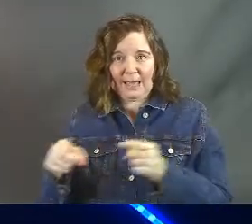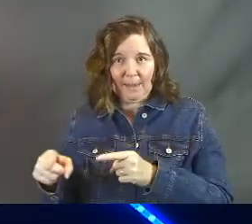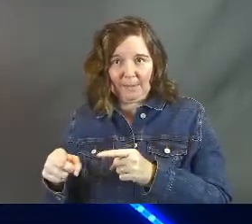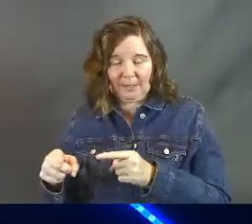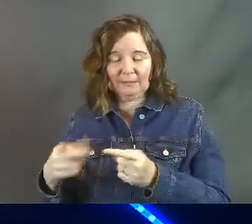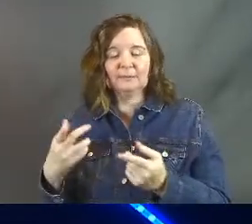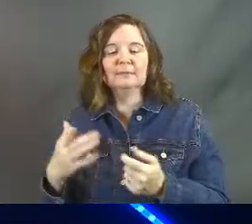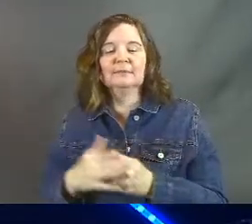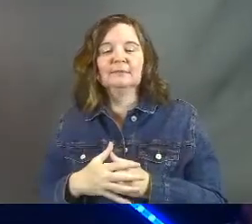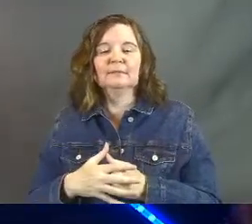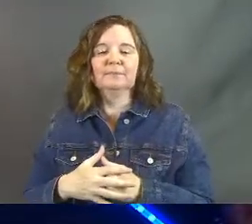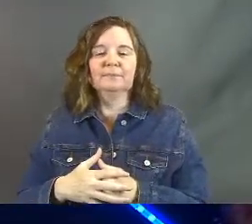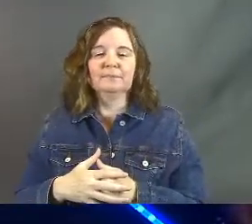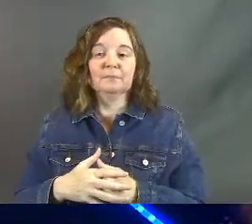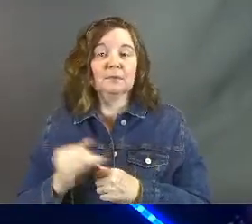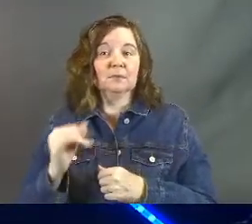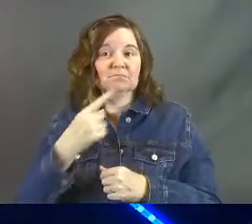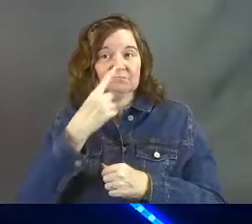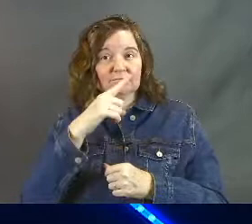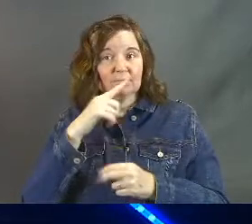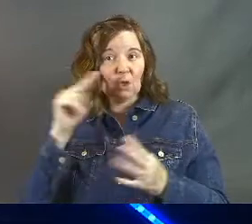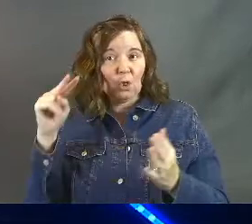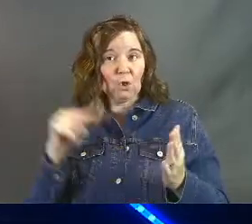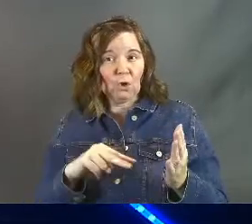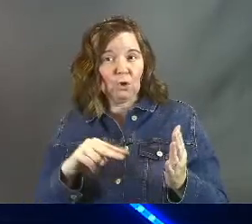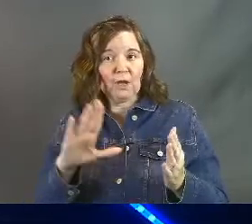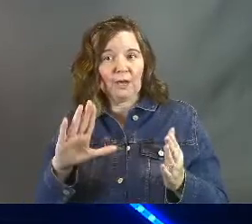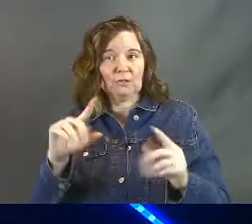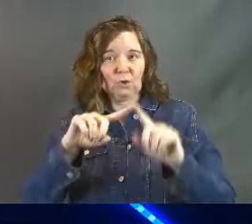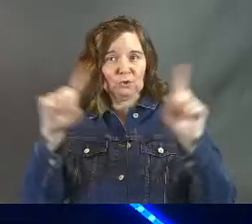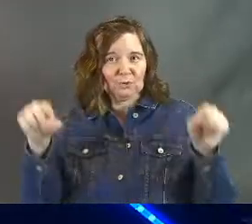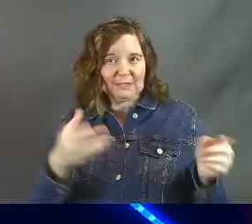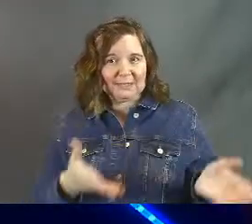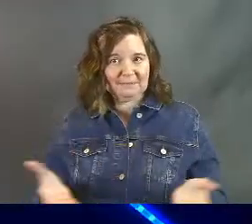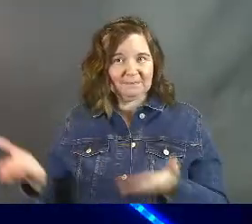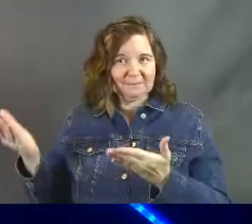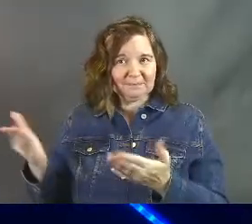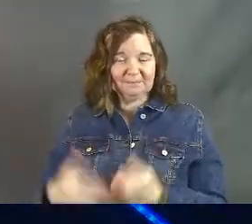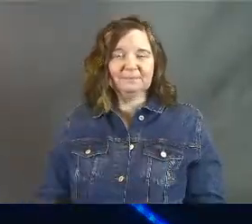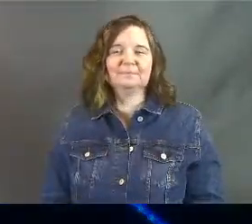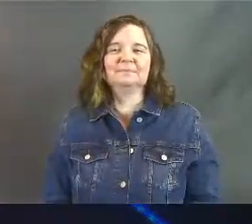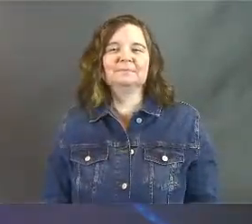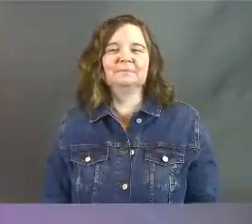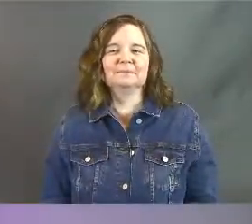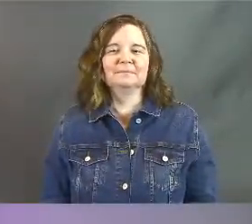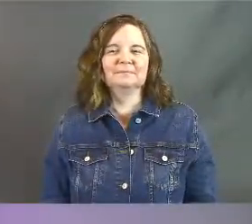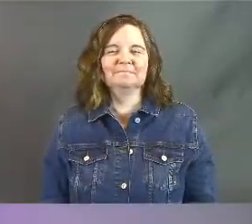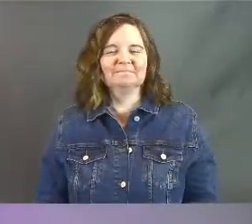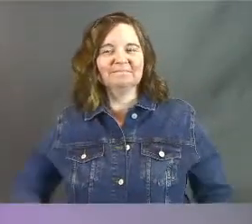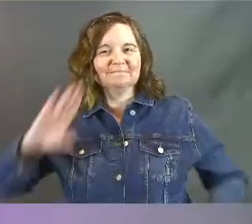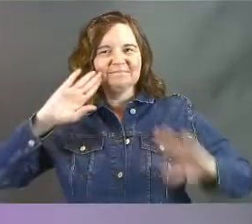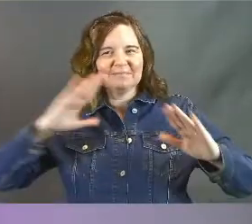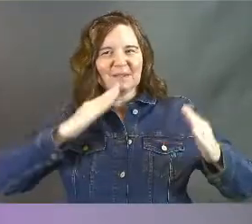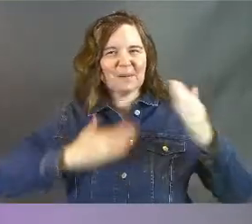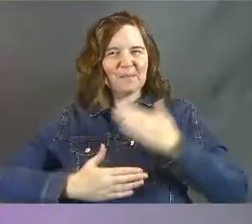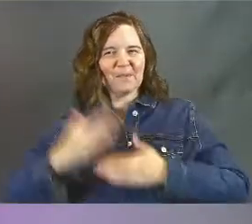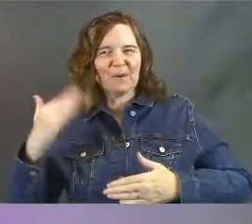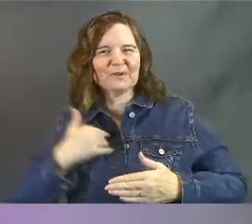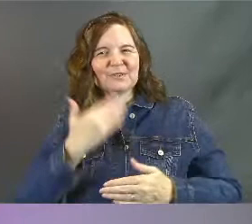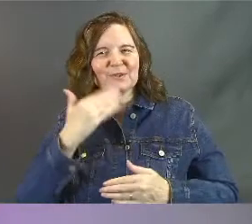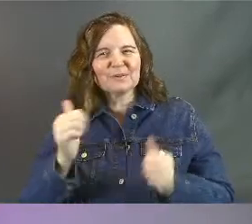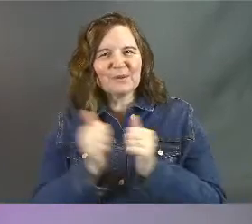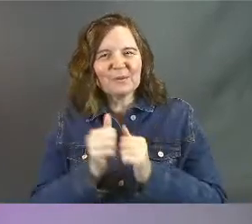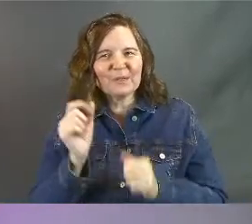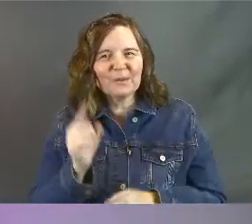at Grace Fellowship Church. So if you would please take a look at your screens. Hey, Grace Fellowship. Good morning. So good